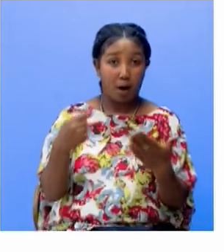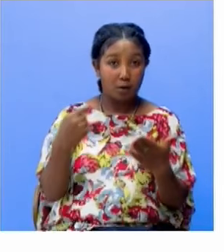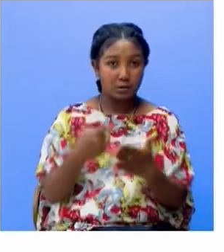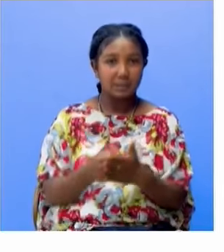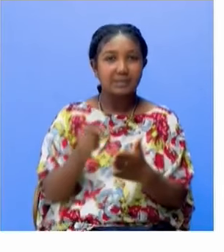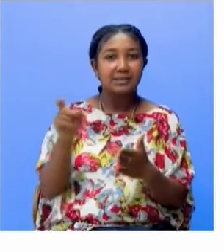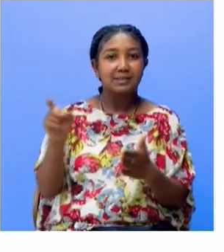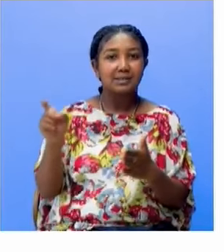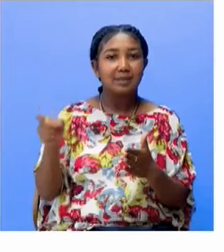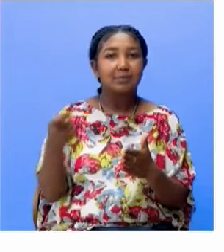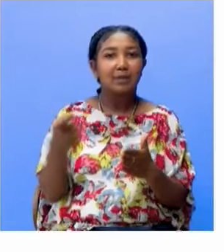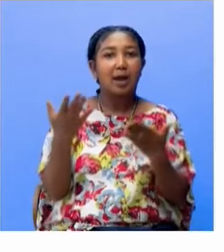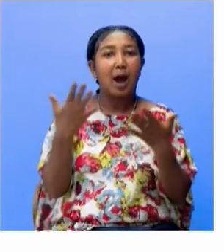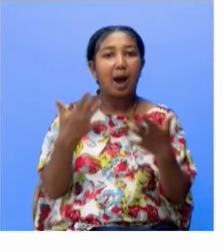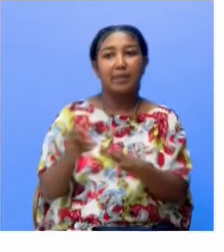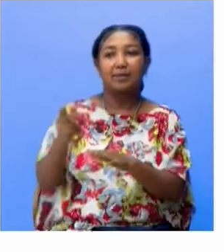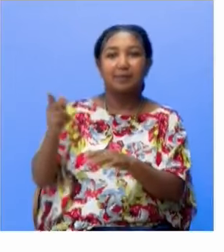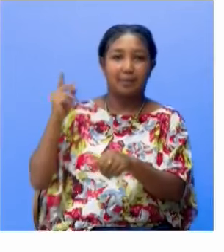something happened in the past.